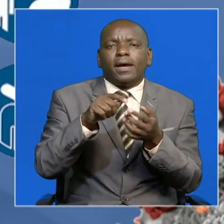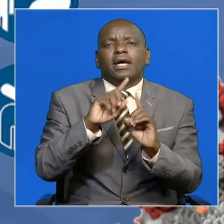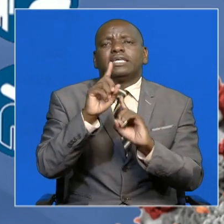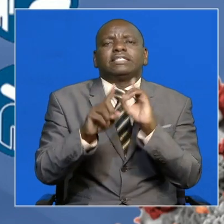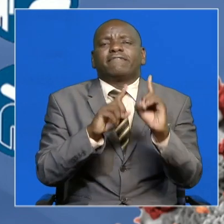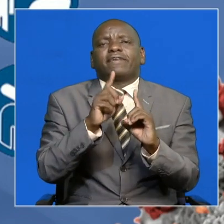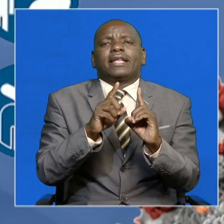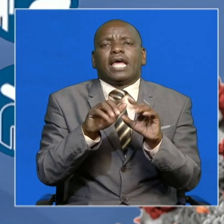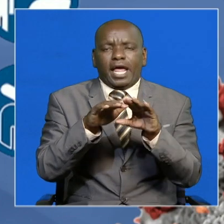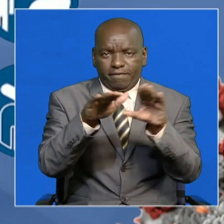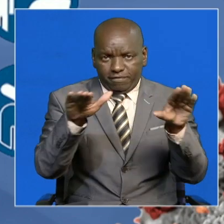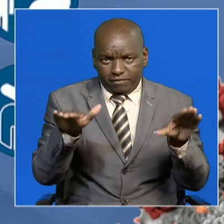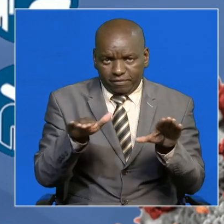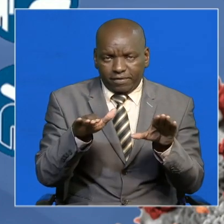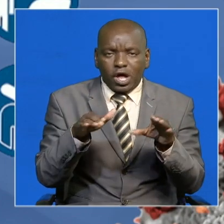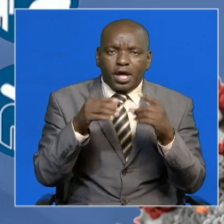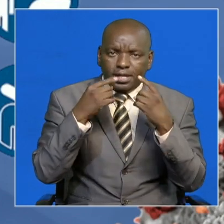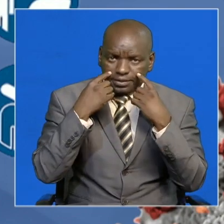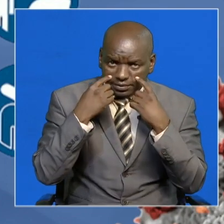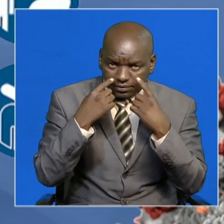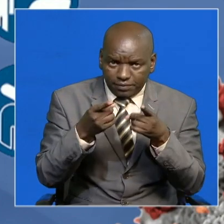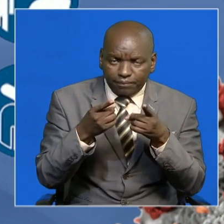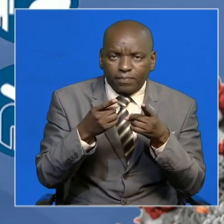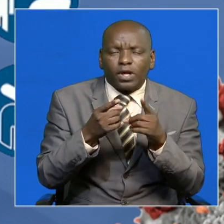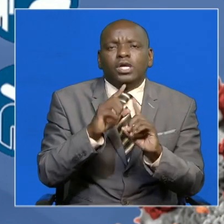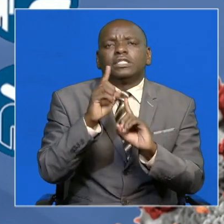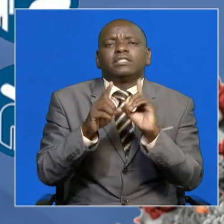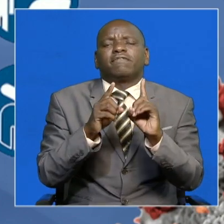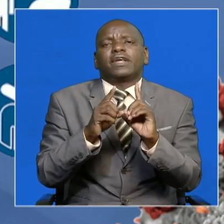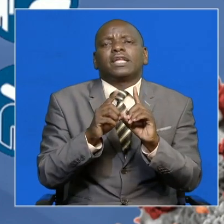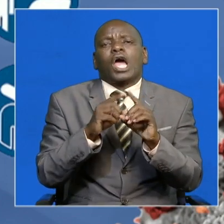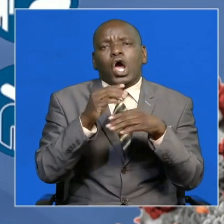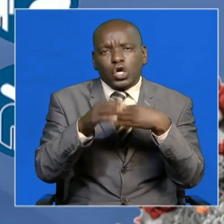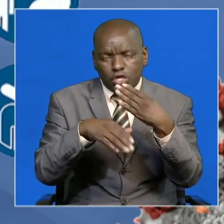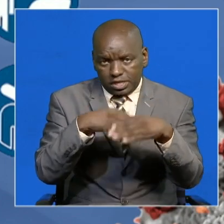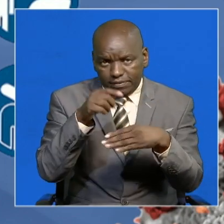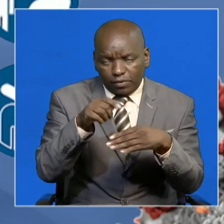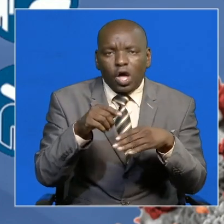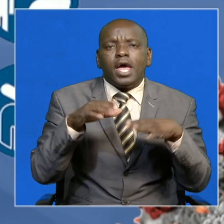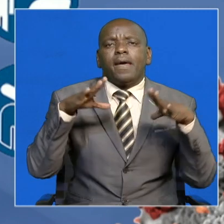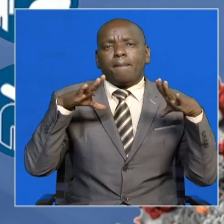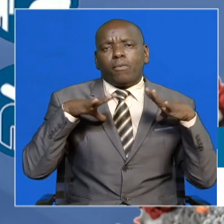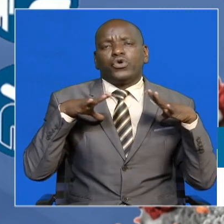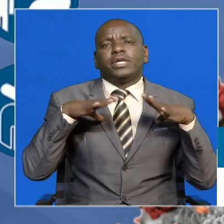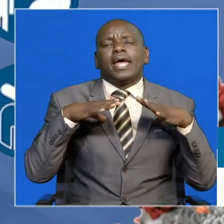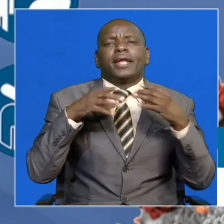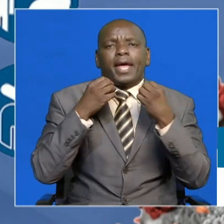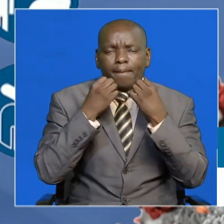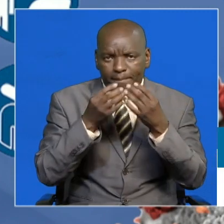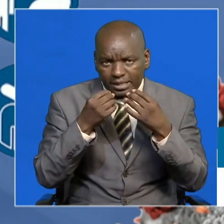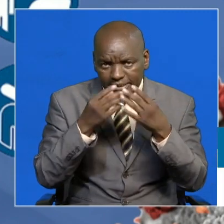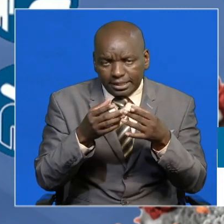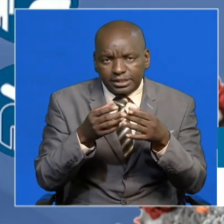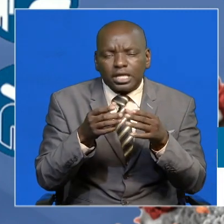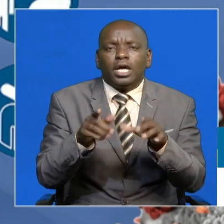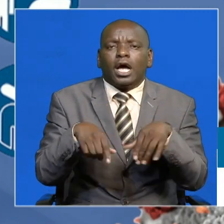specific settings and under strict monitoring, follow-up, and so on. The key message here is that if you're